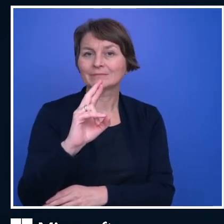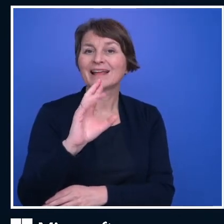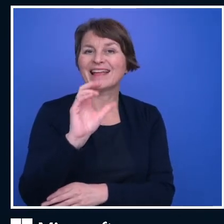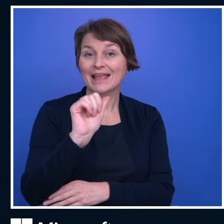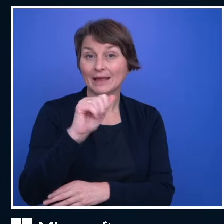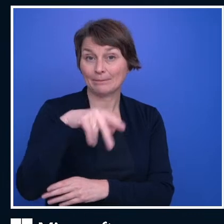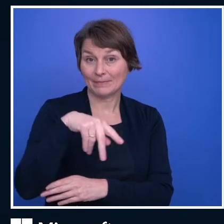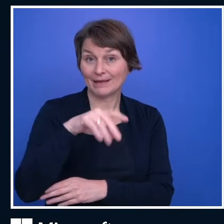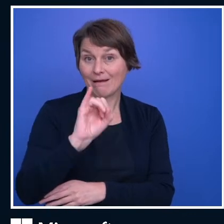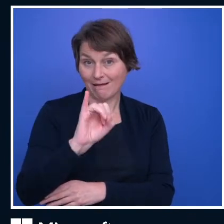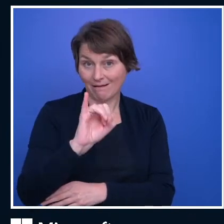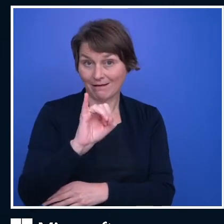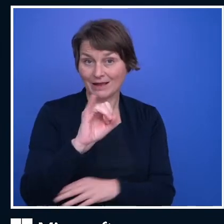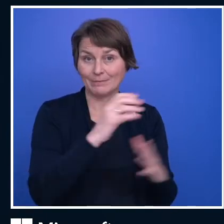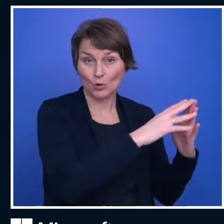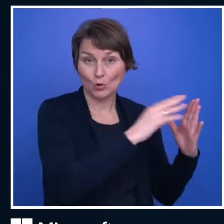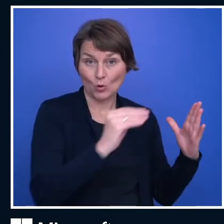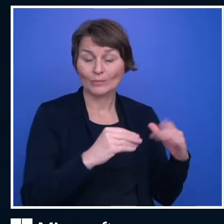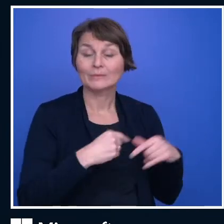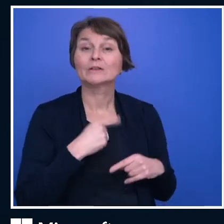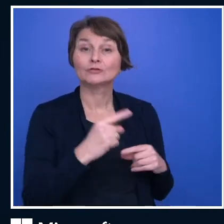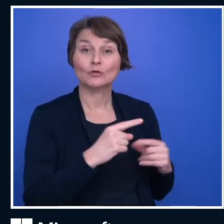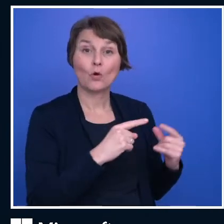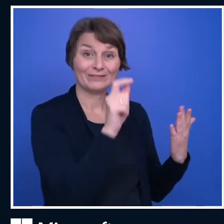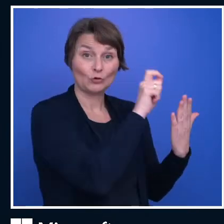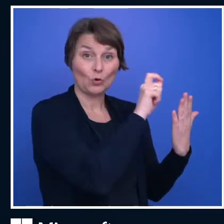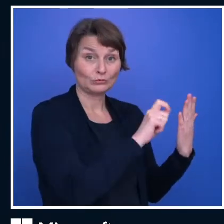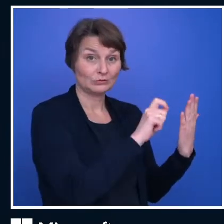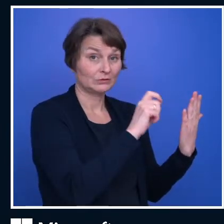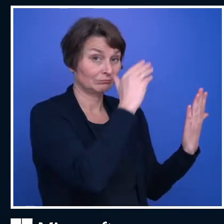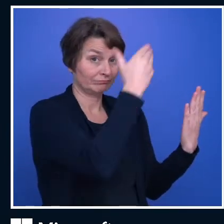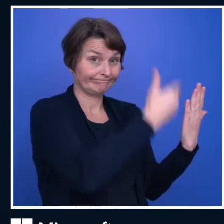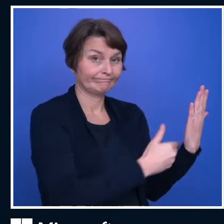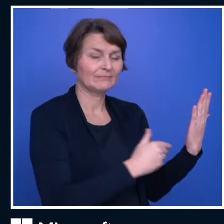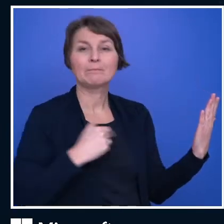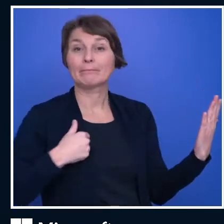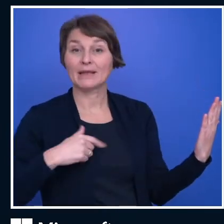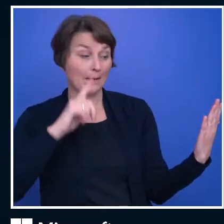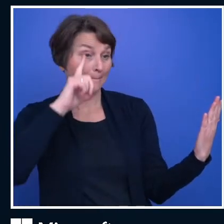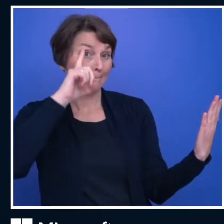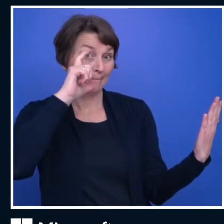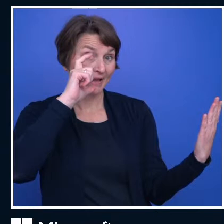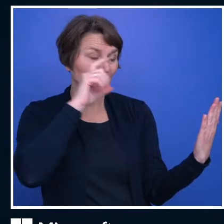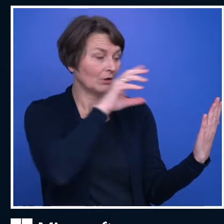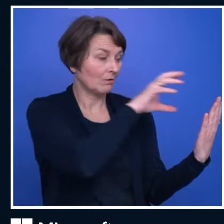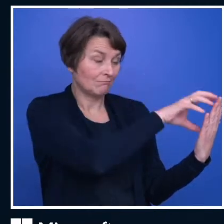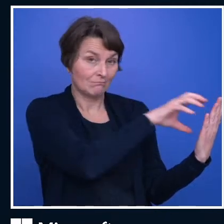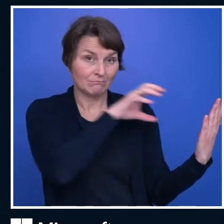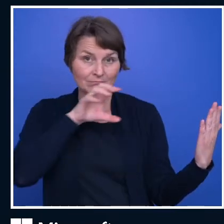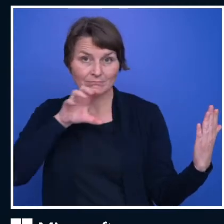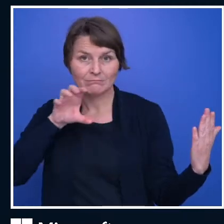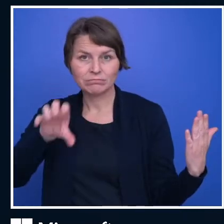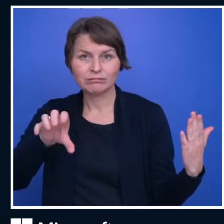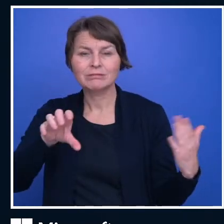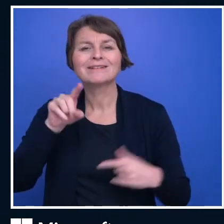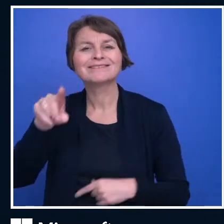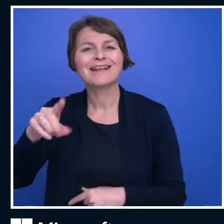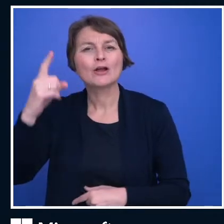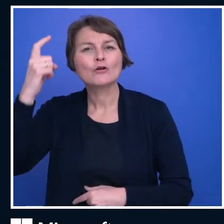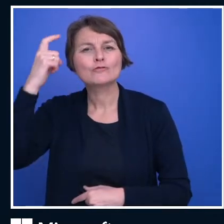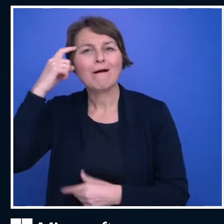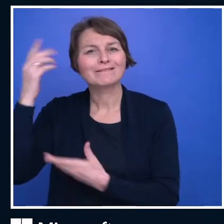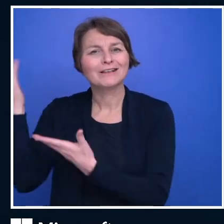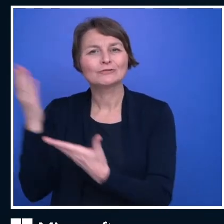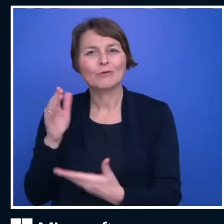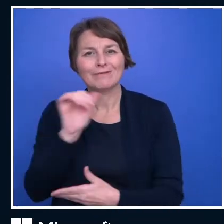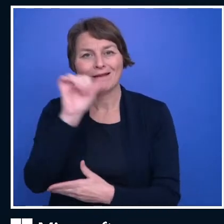note. So I took a picture of my notes and then I put it through the OCR Azure Cognitive Services OCR API. And